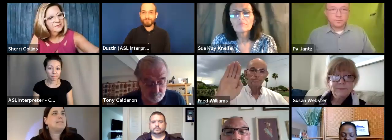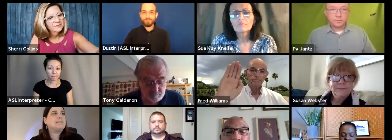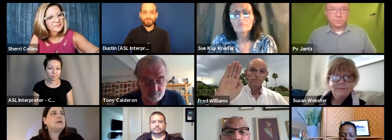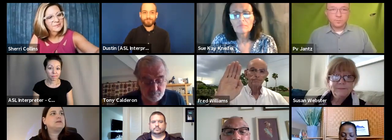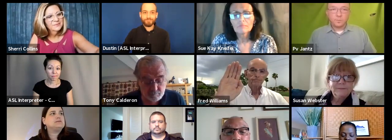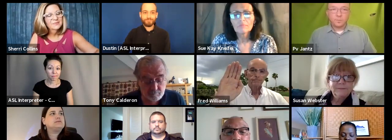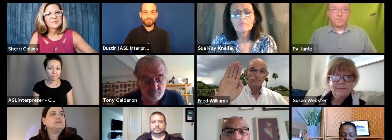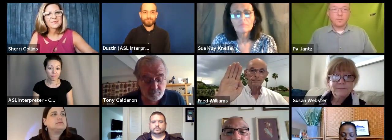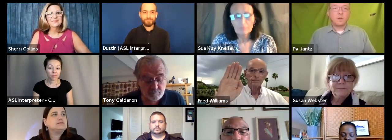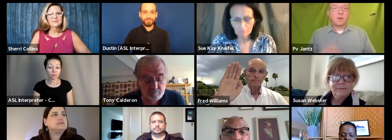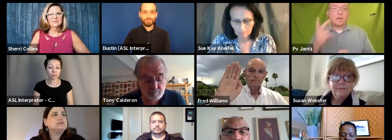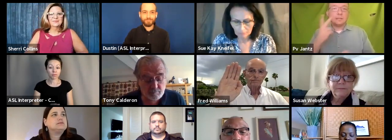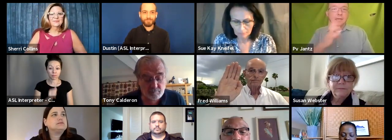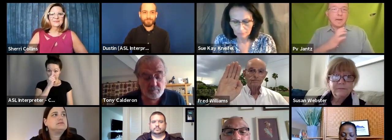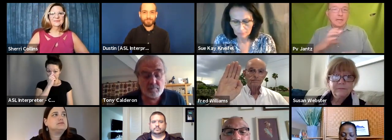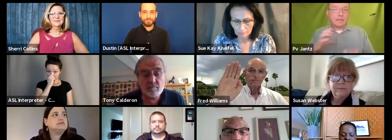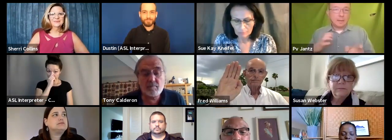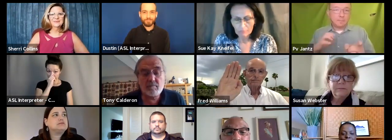Thank you.